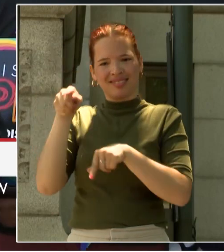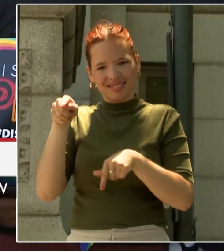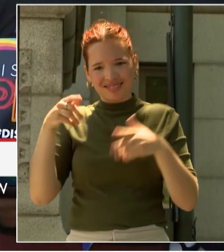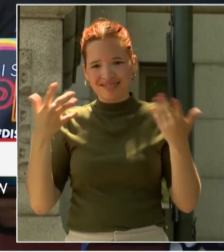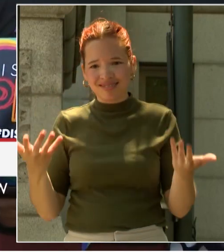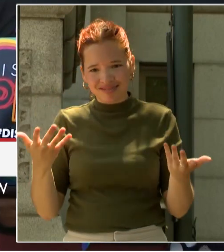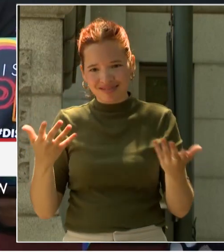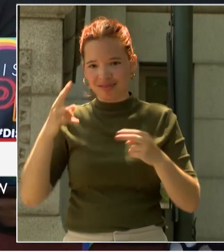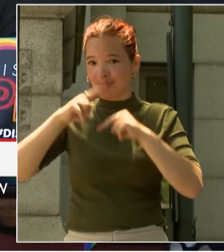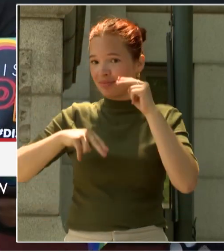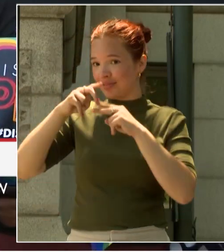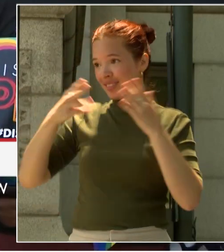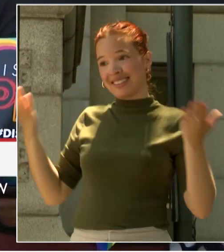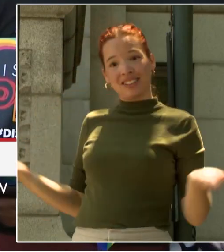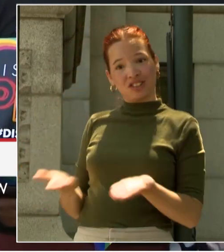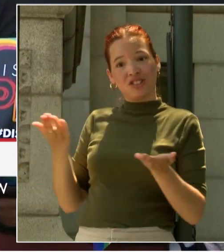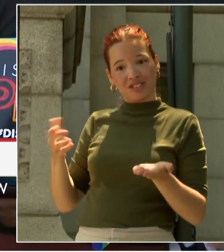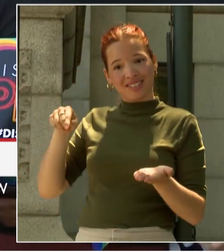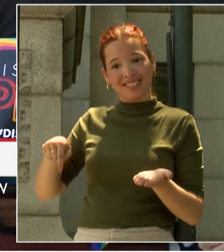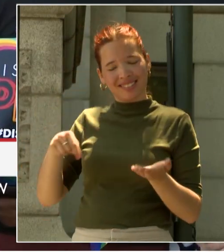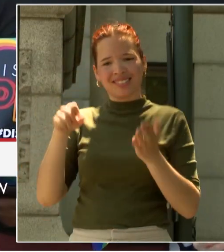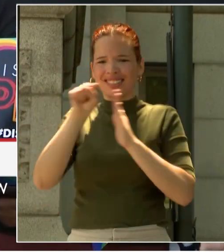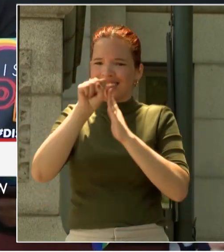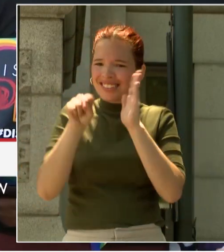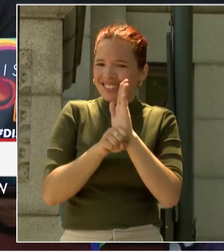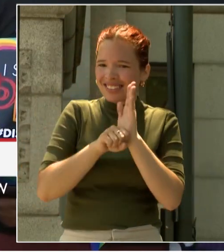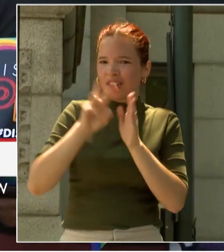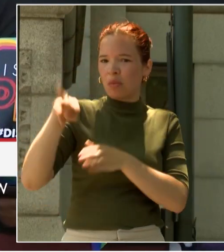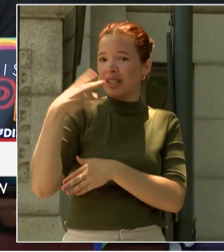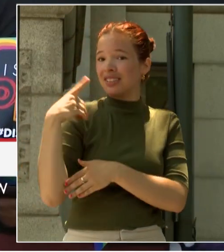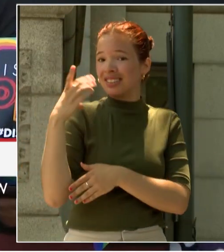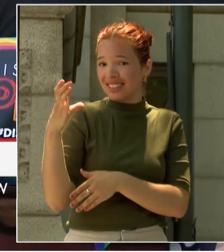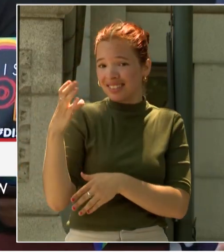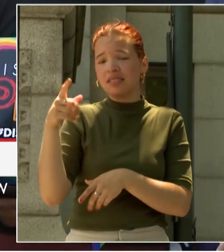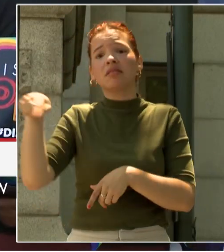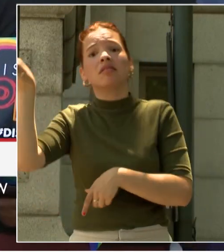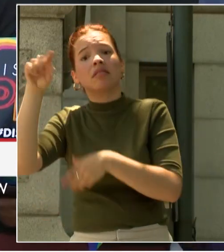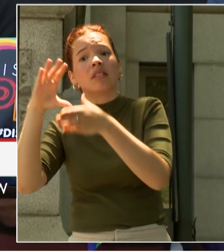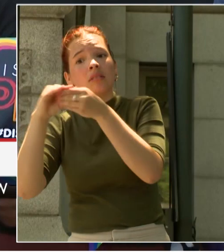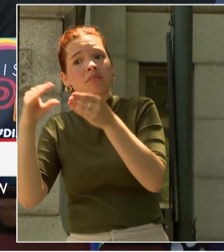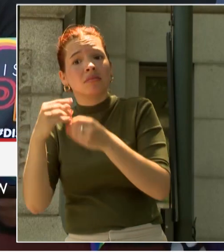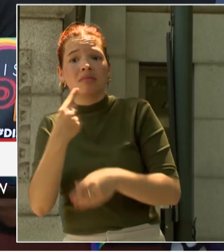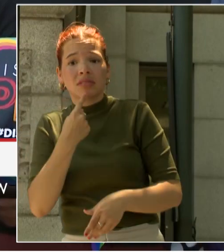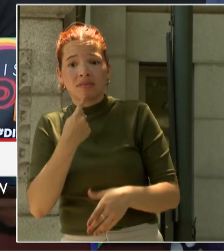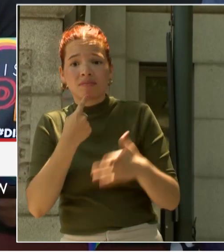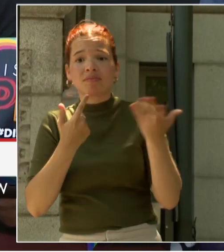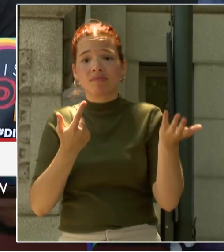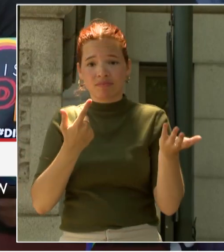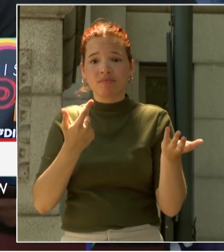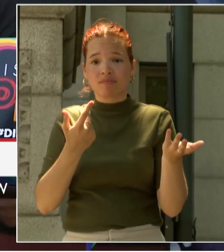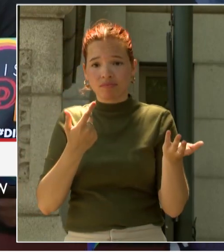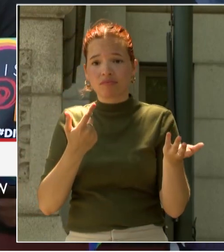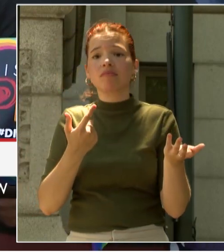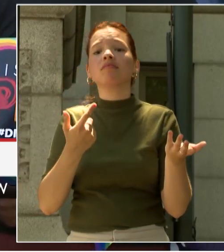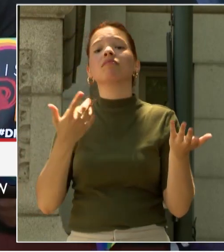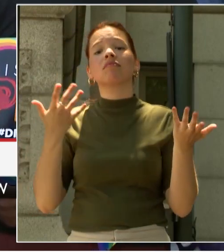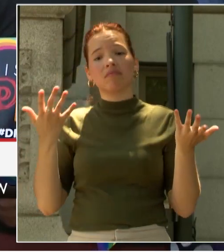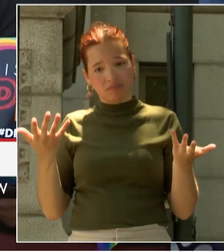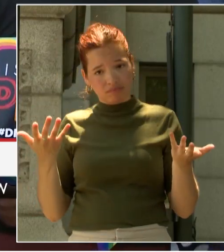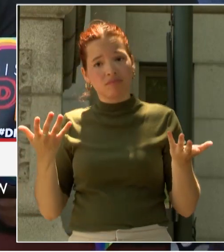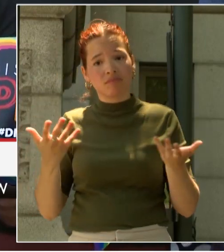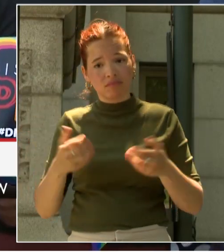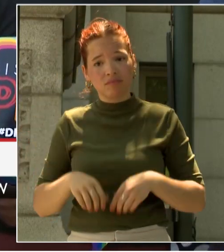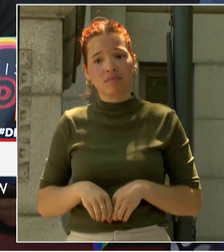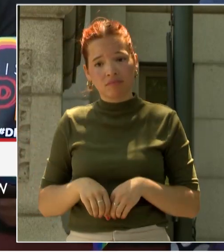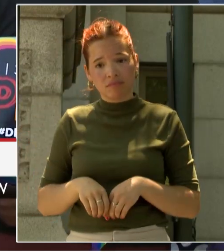capitol. But as other speakers have said, and I'm sure speakers after me will note, minority rights are under